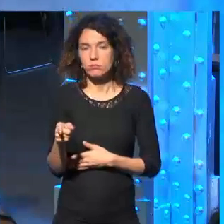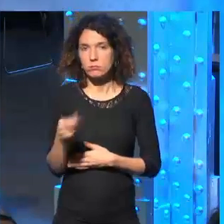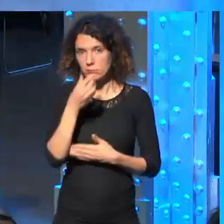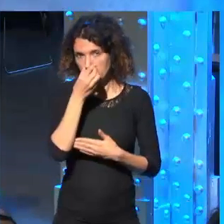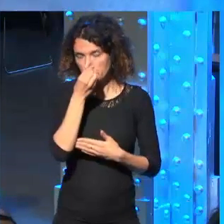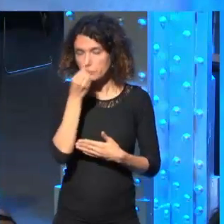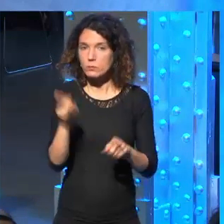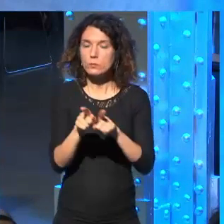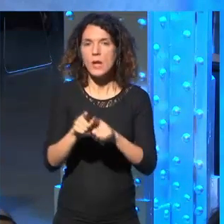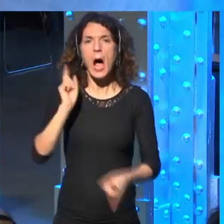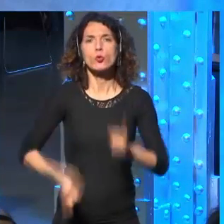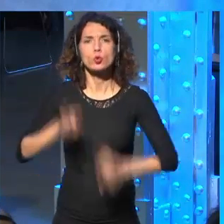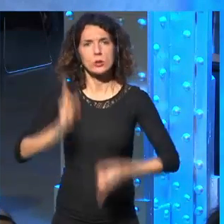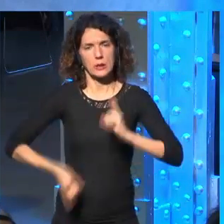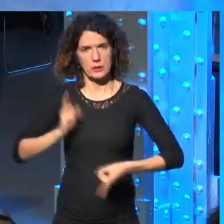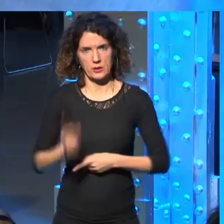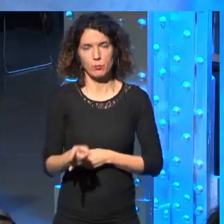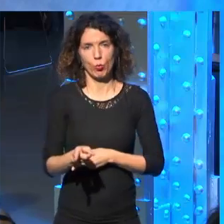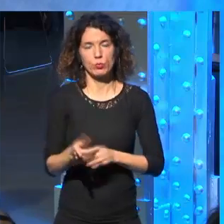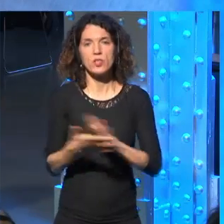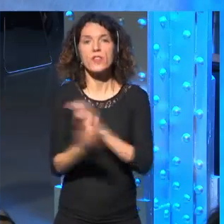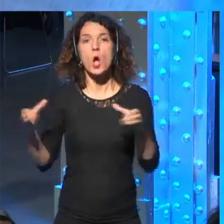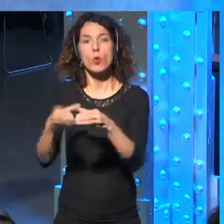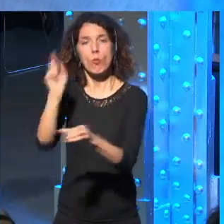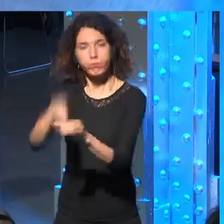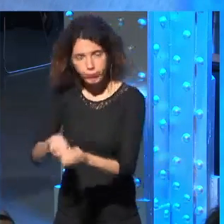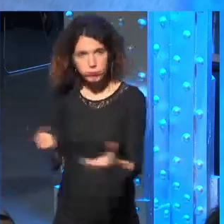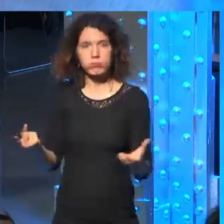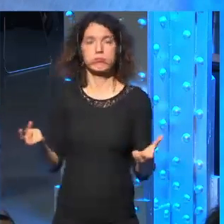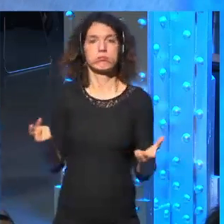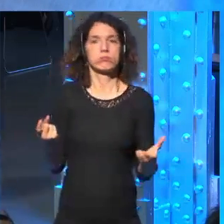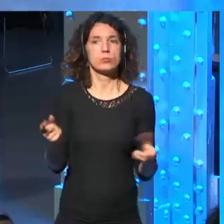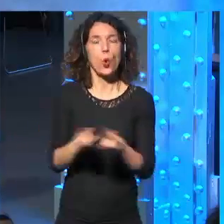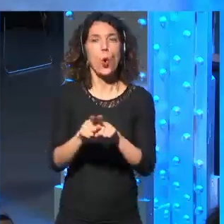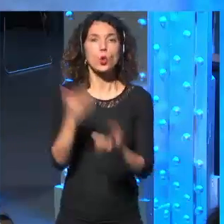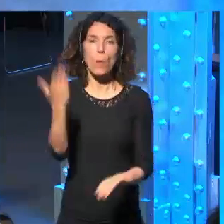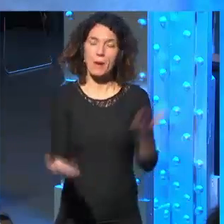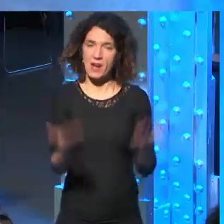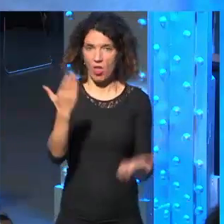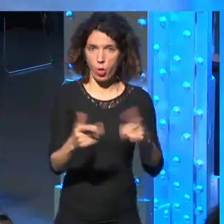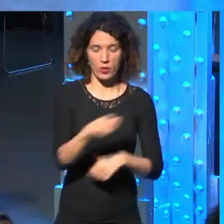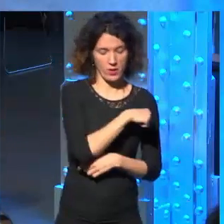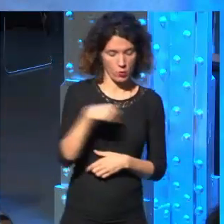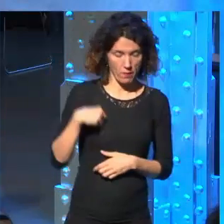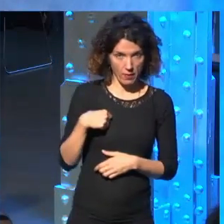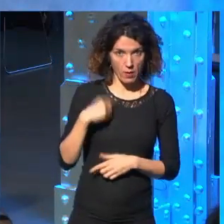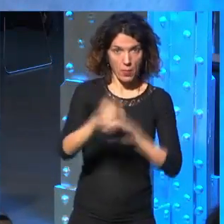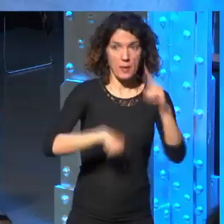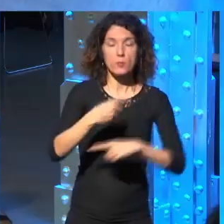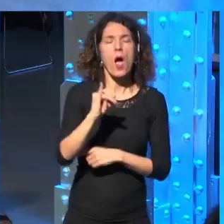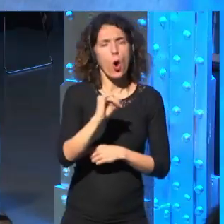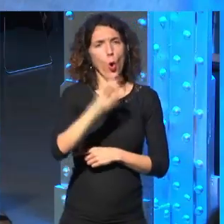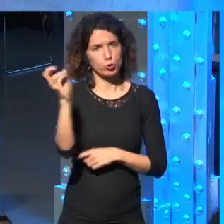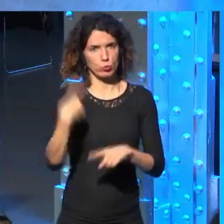authoritarianism, belonging to a group, to individuality. The book also has another aspect